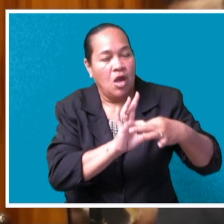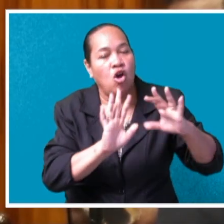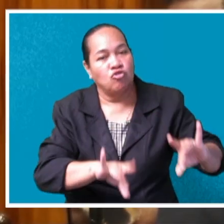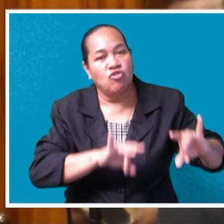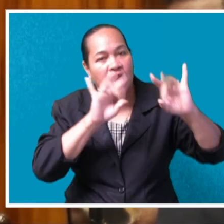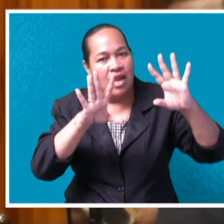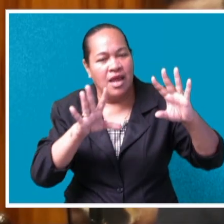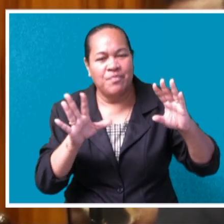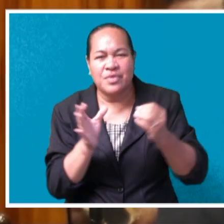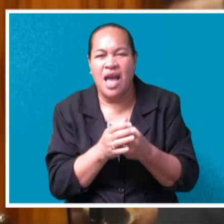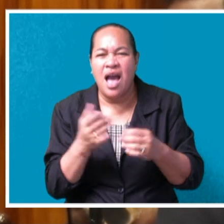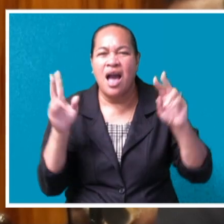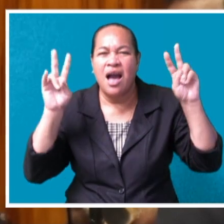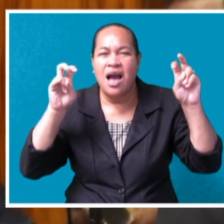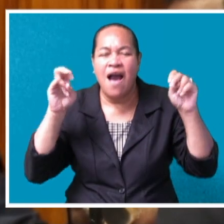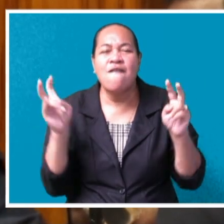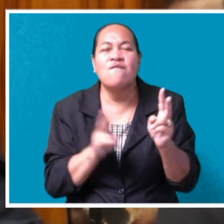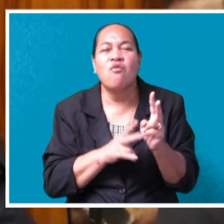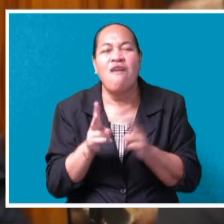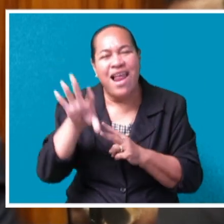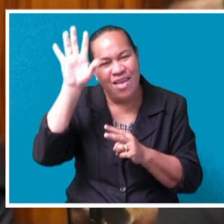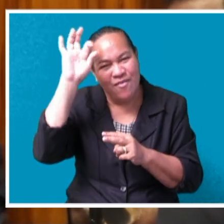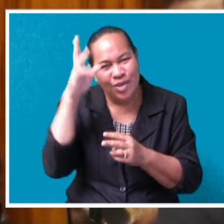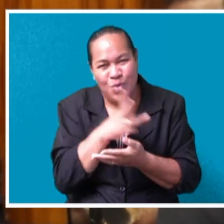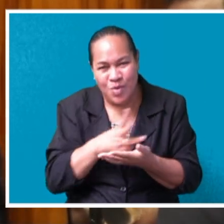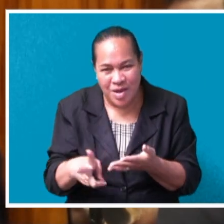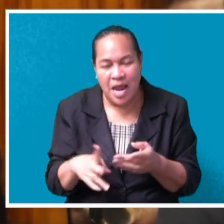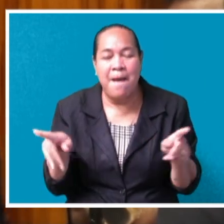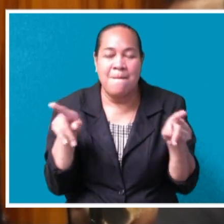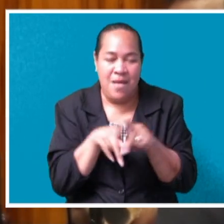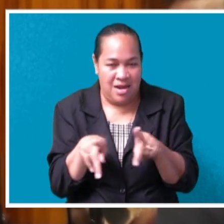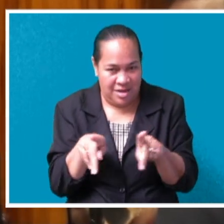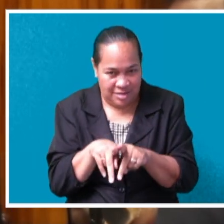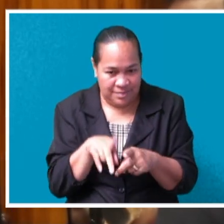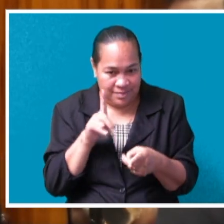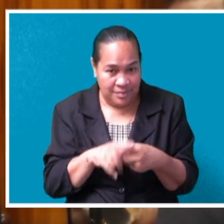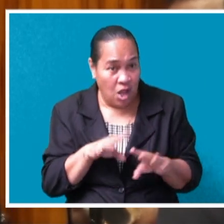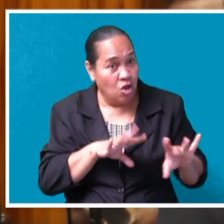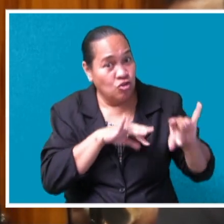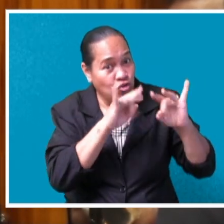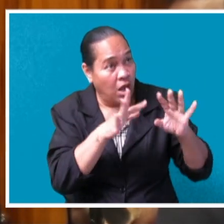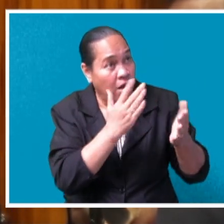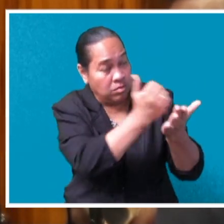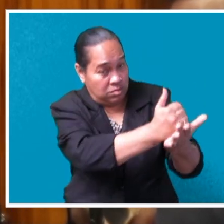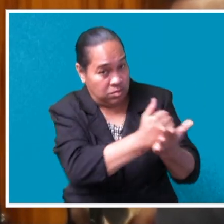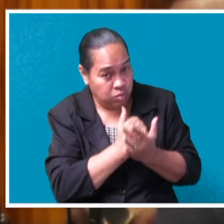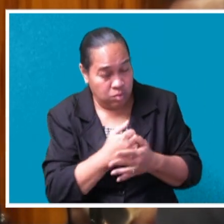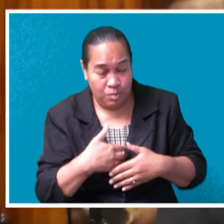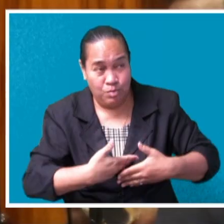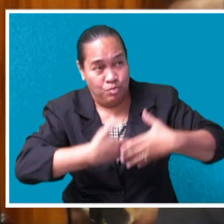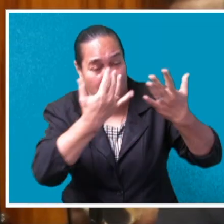Bubale Partnership and the Defence Cooperation Programme. Australia has provided significant support to Fiji's